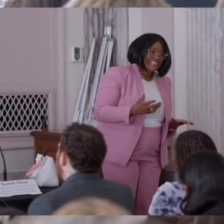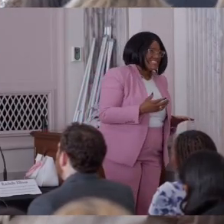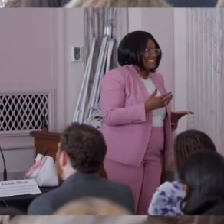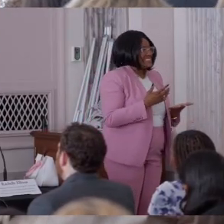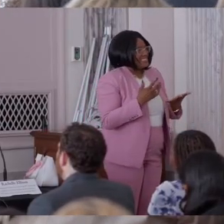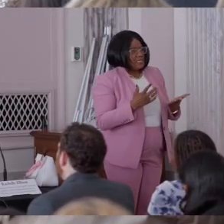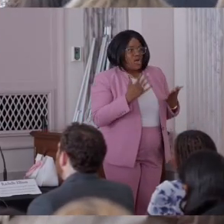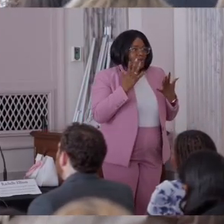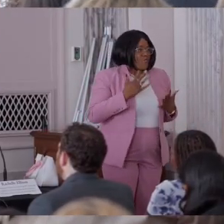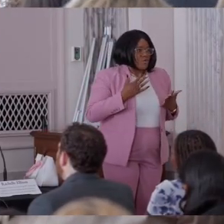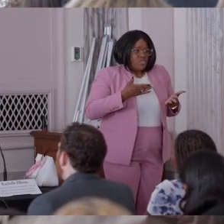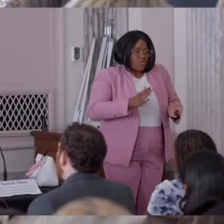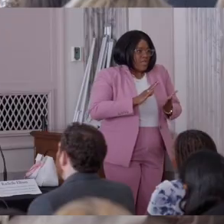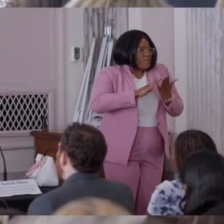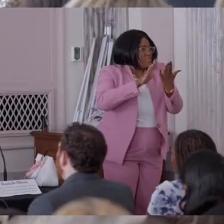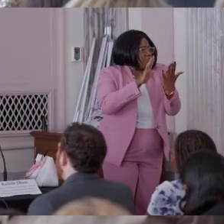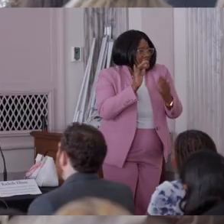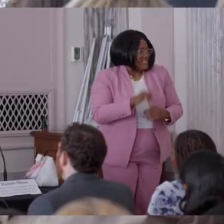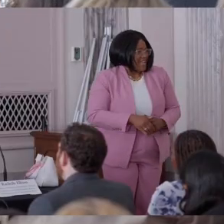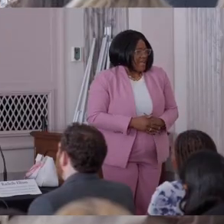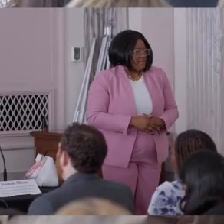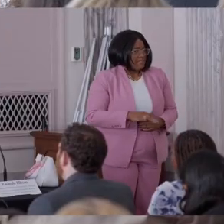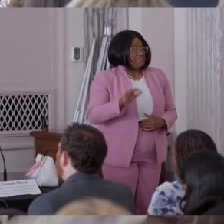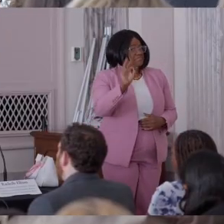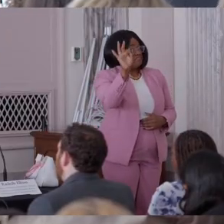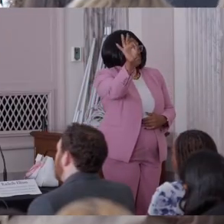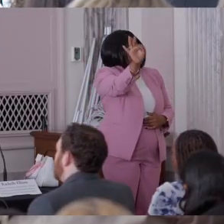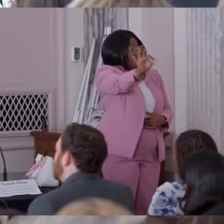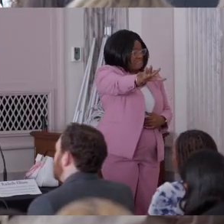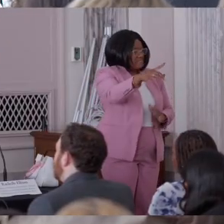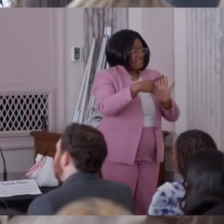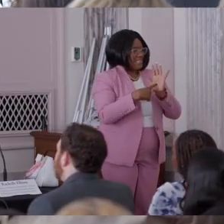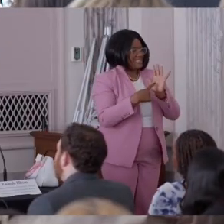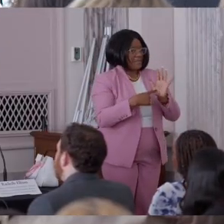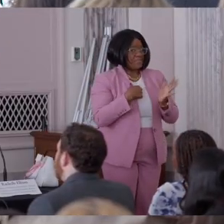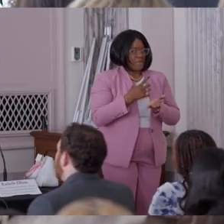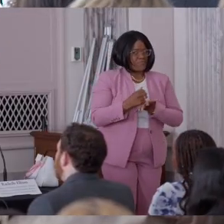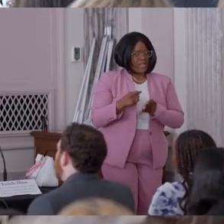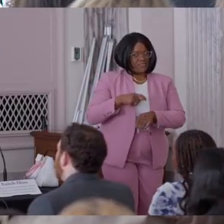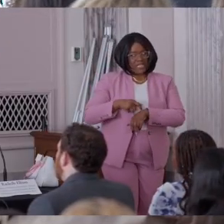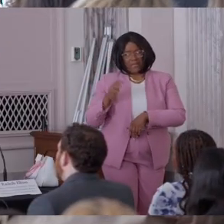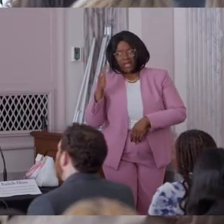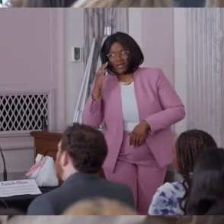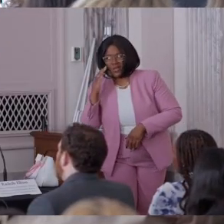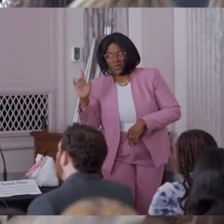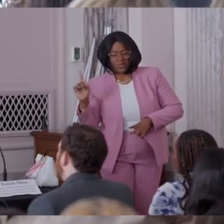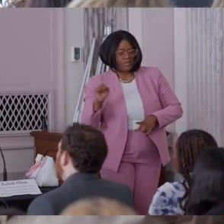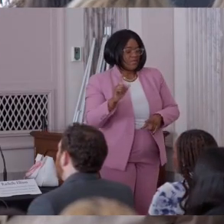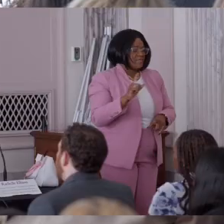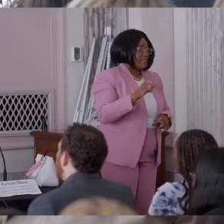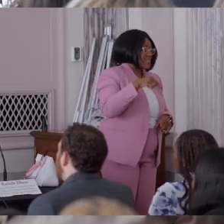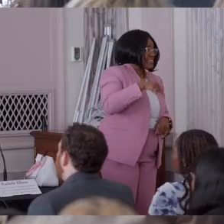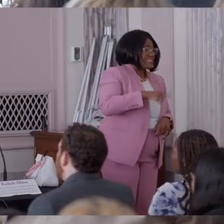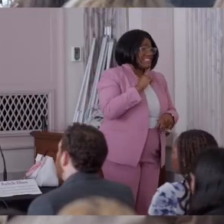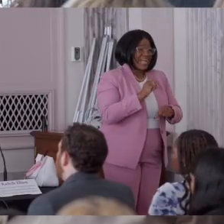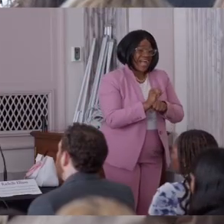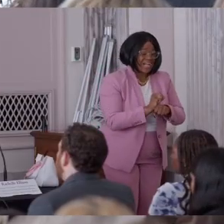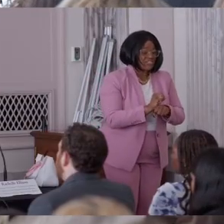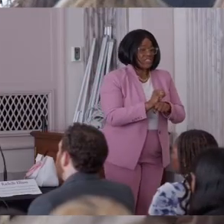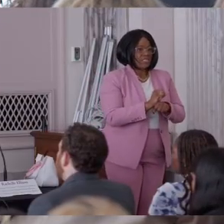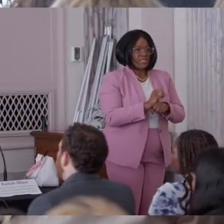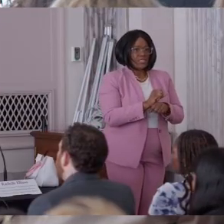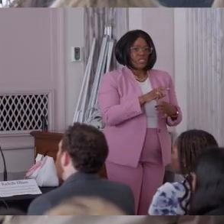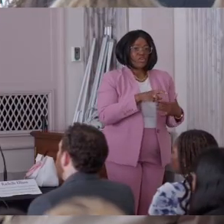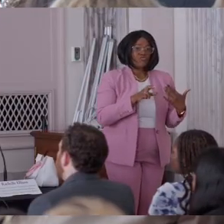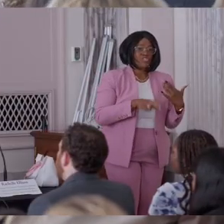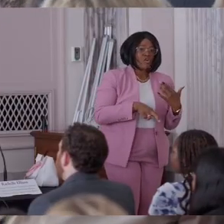way of addressing homelessness. And let me just give you a couple of examples. I know I'm running out of time, where this has actually